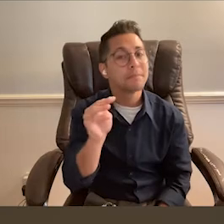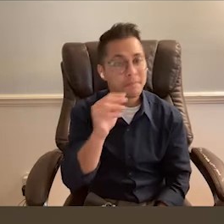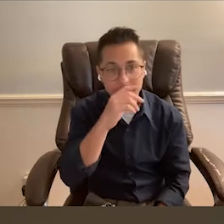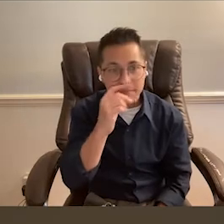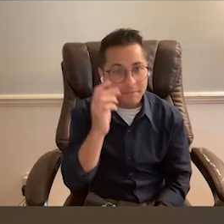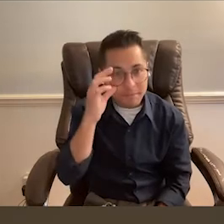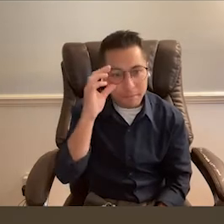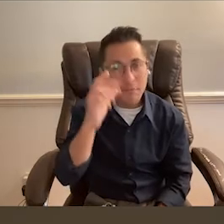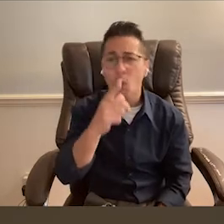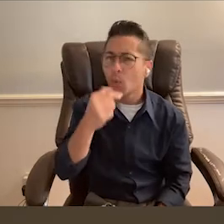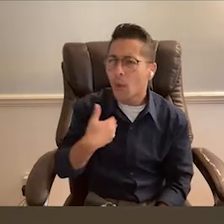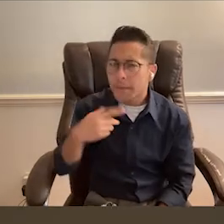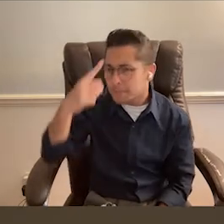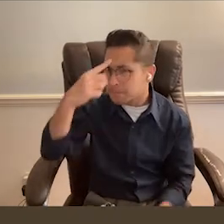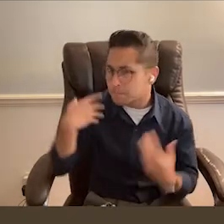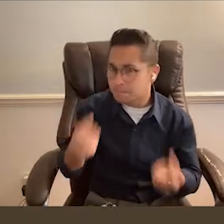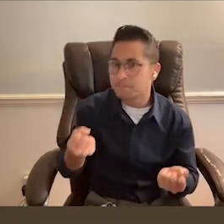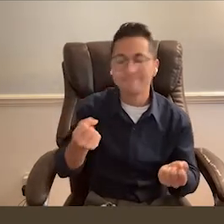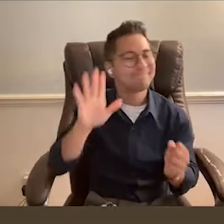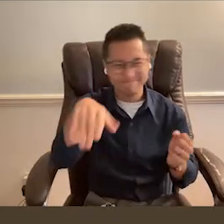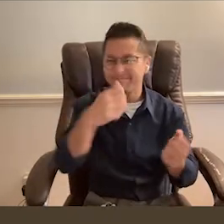And so, you want to get started?